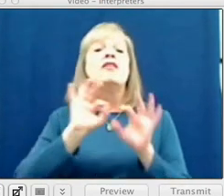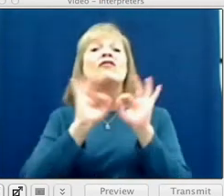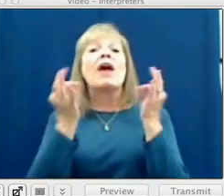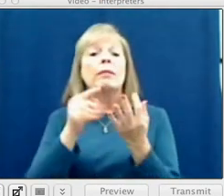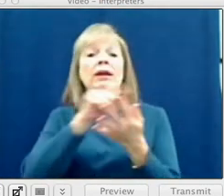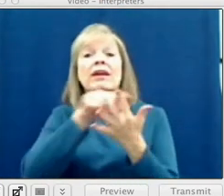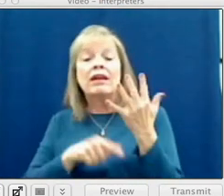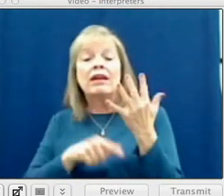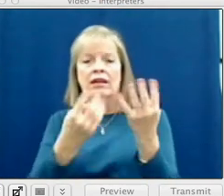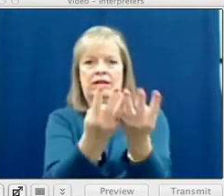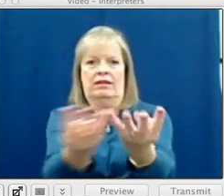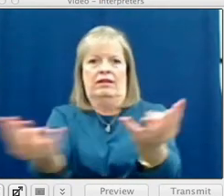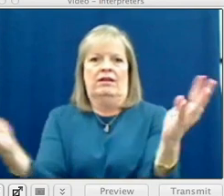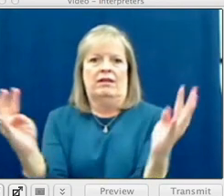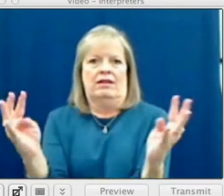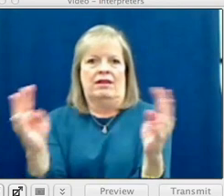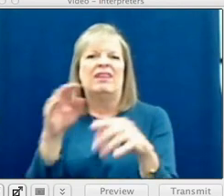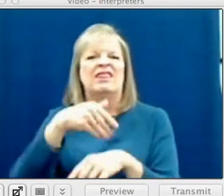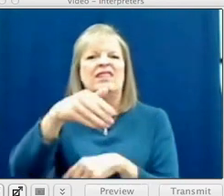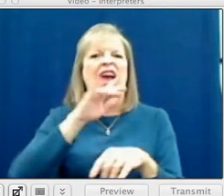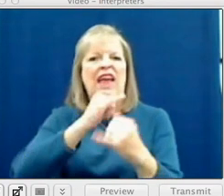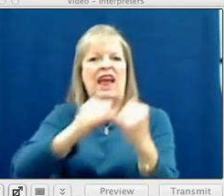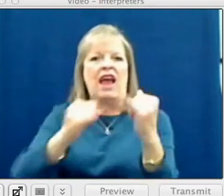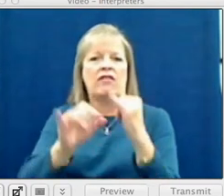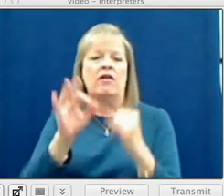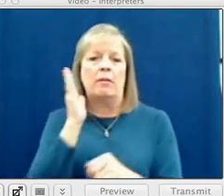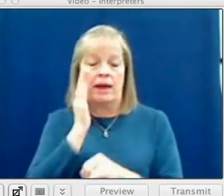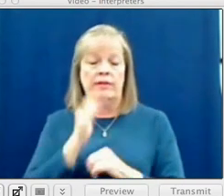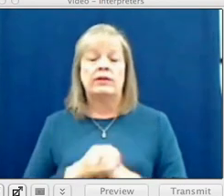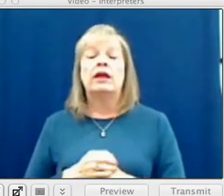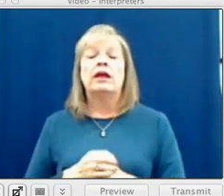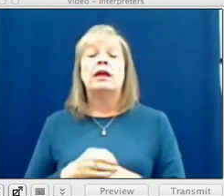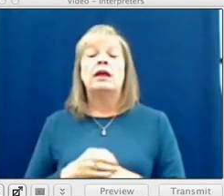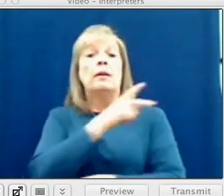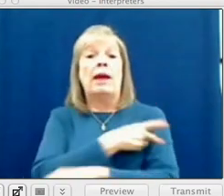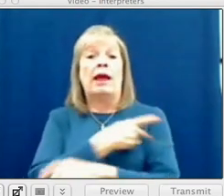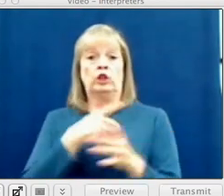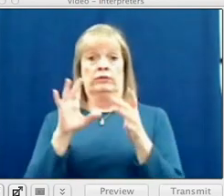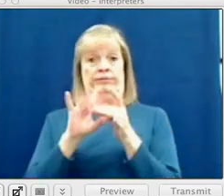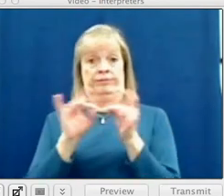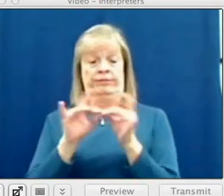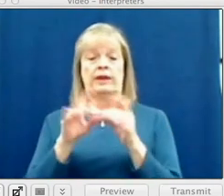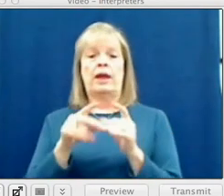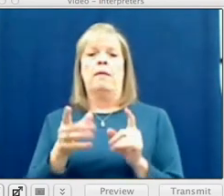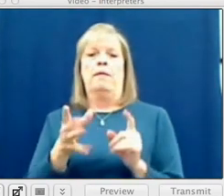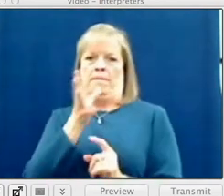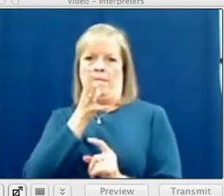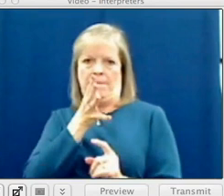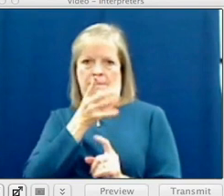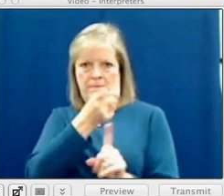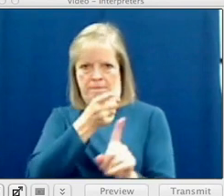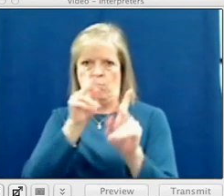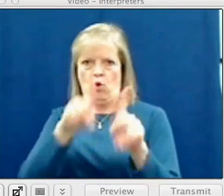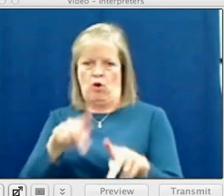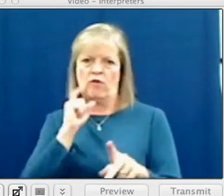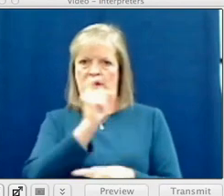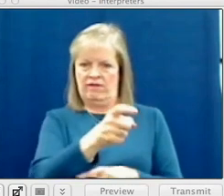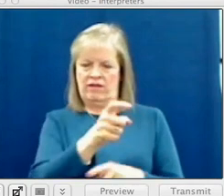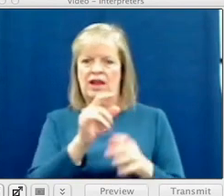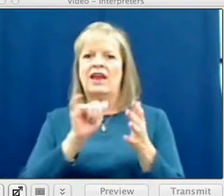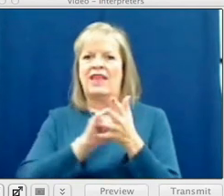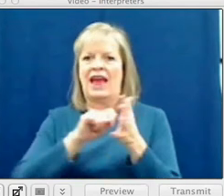bed. The patient said that his mother should get possession of the key. The brother walked over to the mother